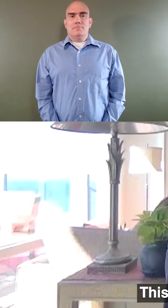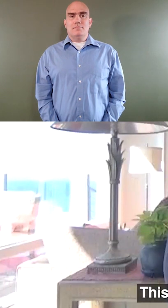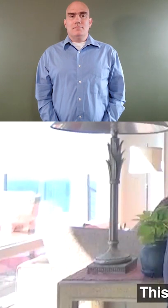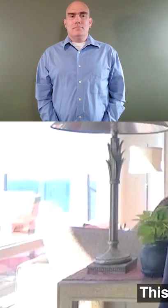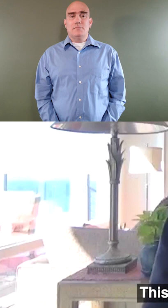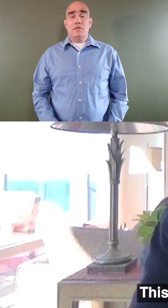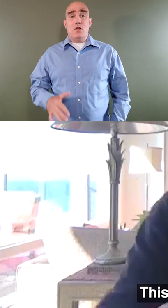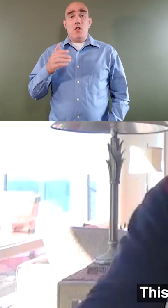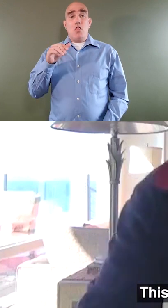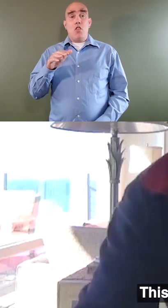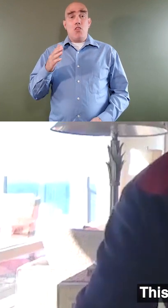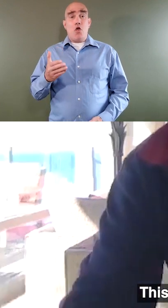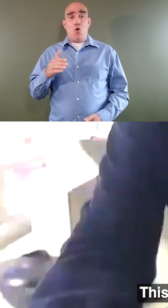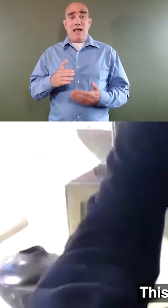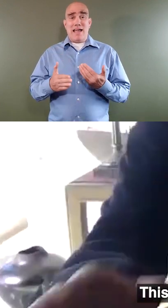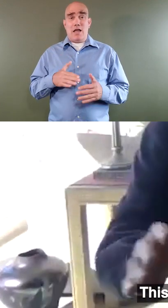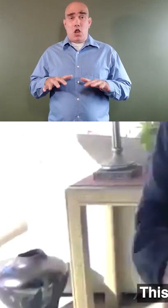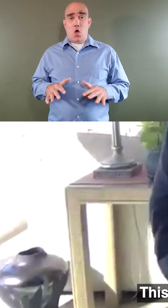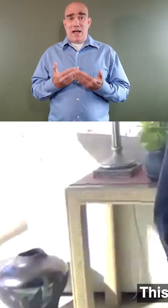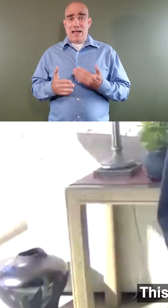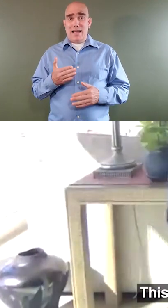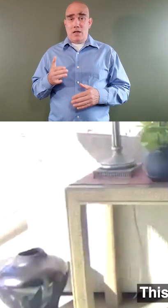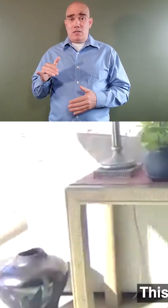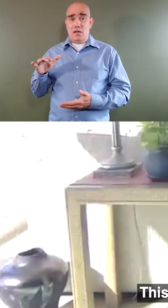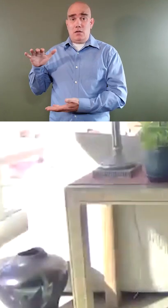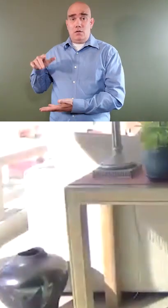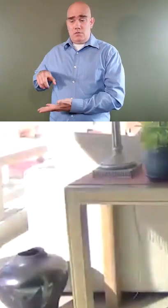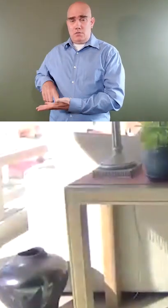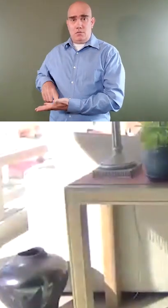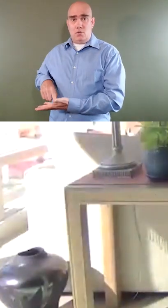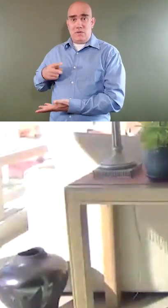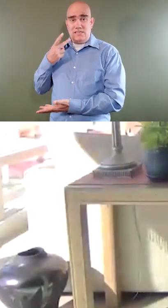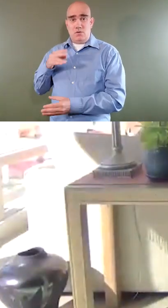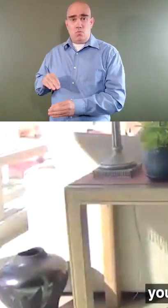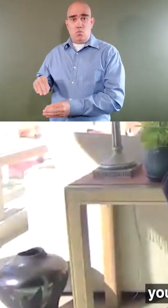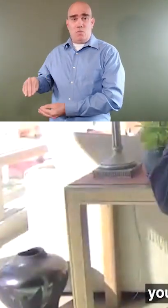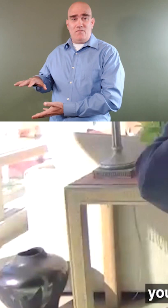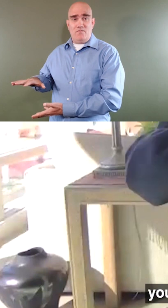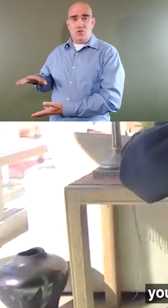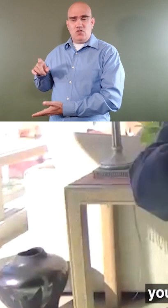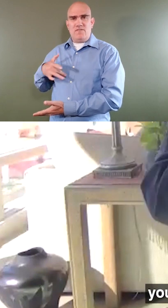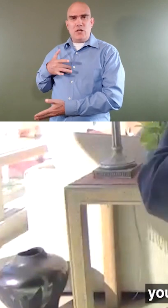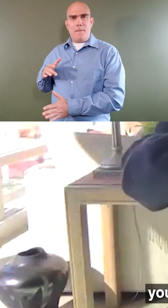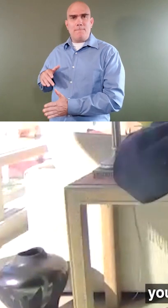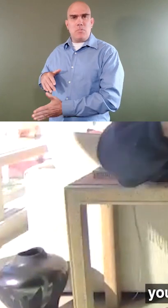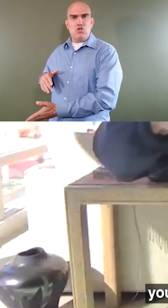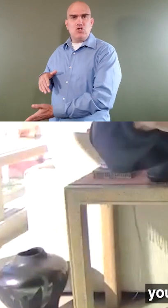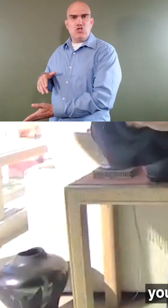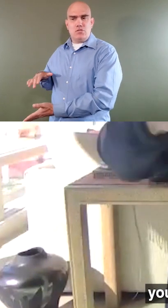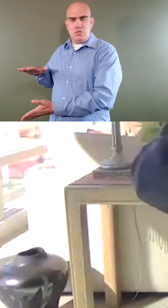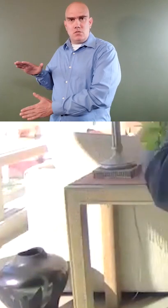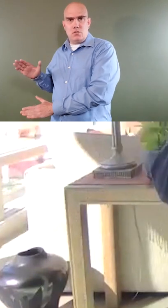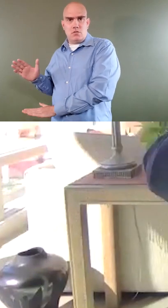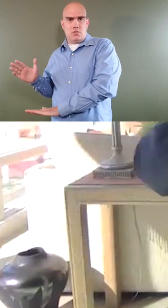This lower hand, as it moves across, you should feel a pushing